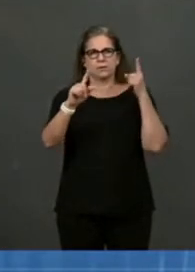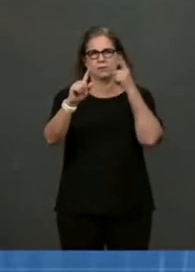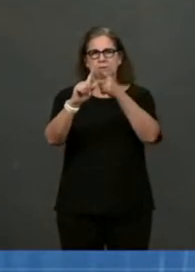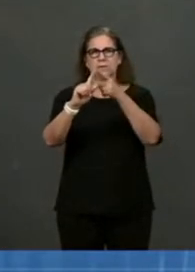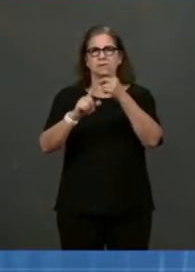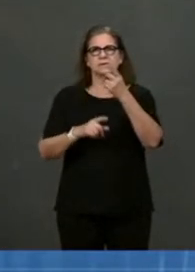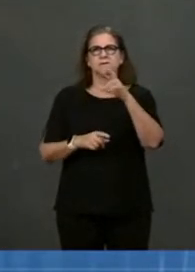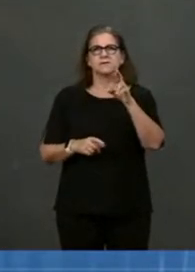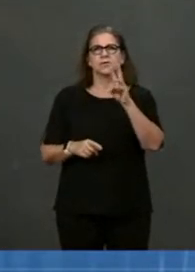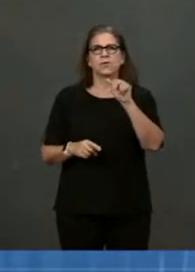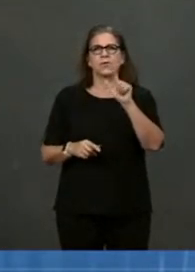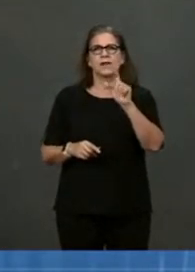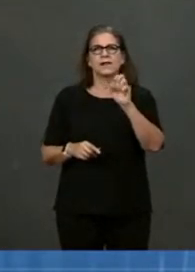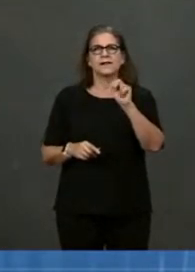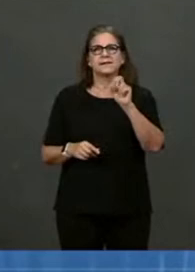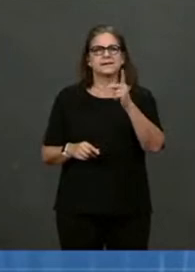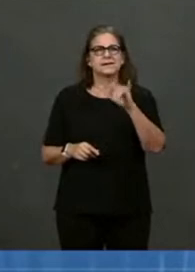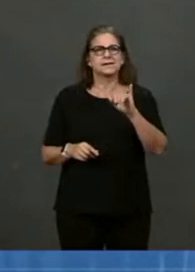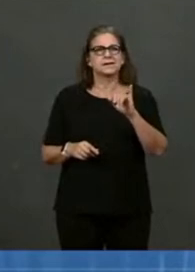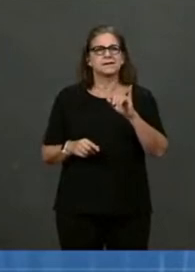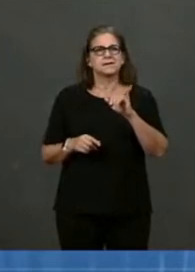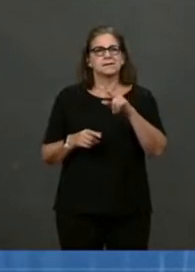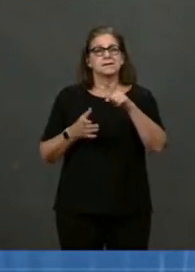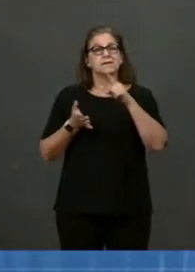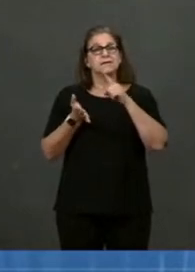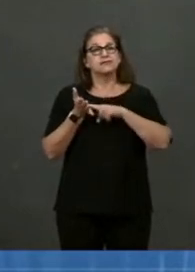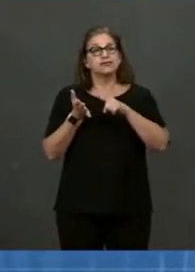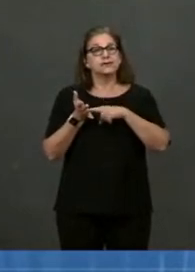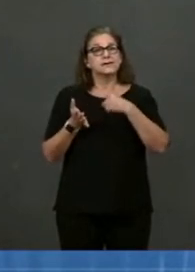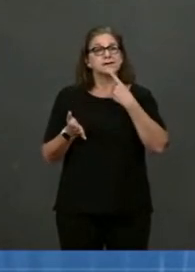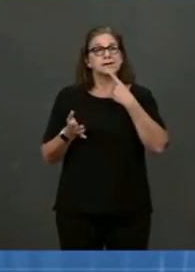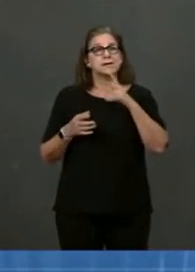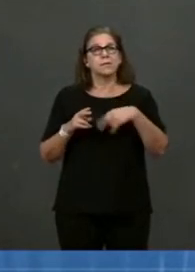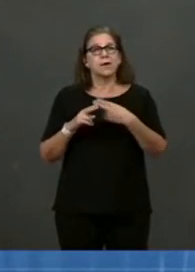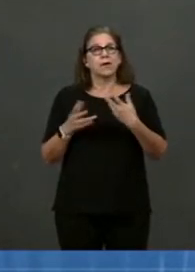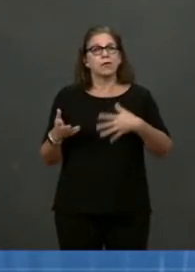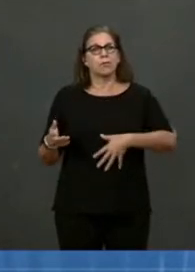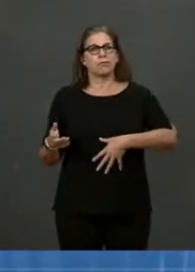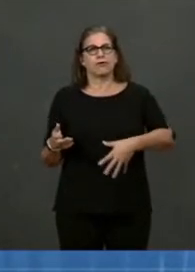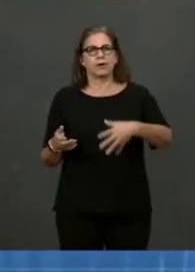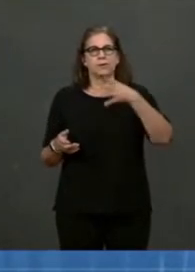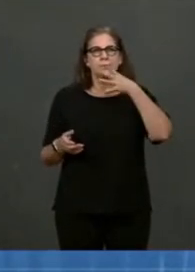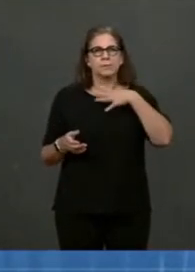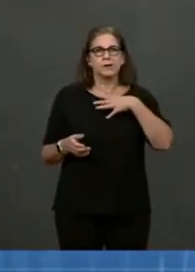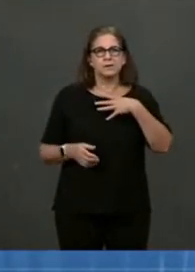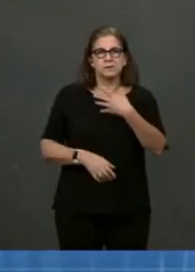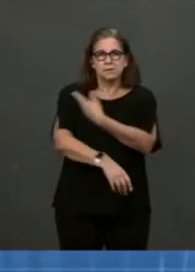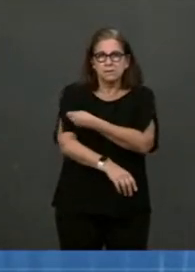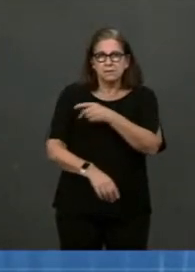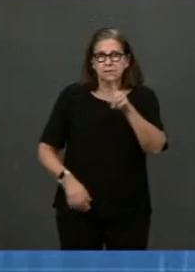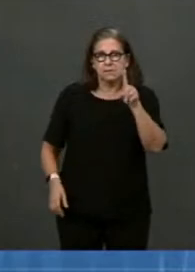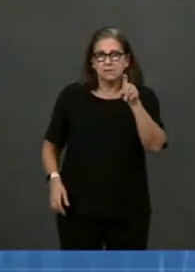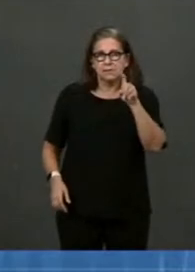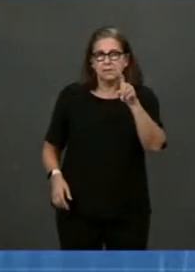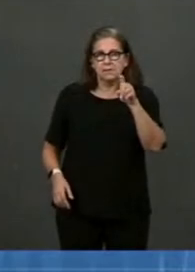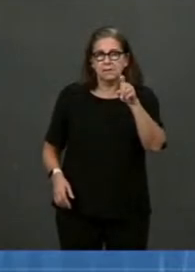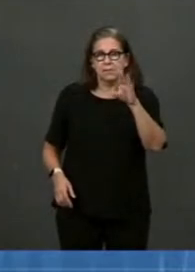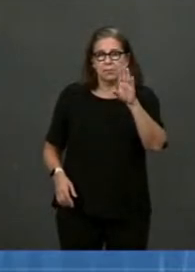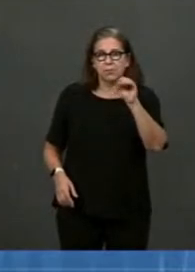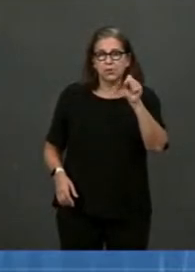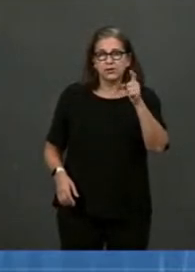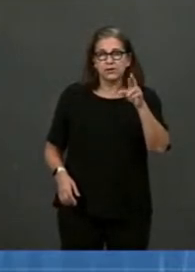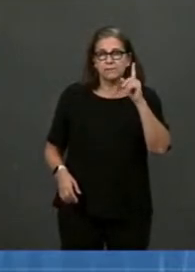for pregnant people? I do believe that's one of the underlying conditions. So are you recommending boosters for all women or all people who are pregnant? And also,